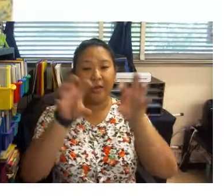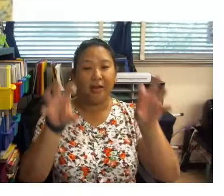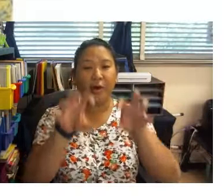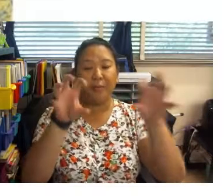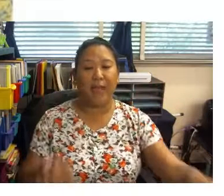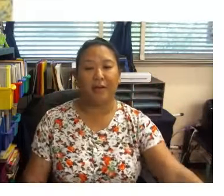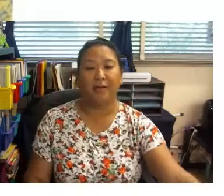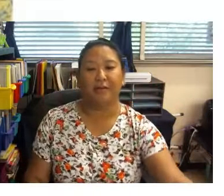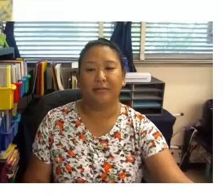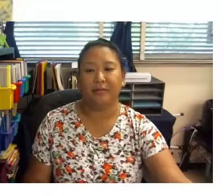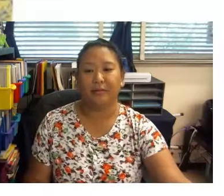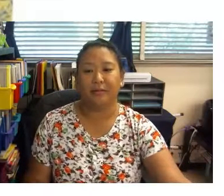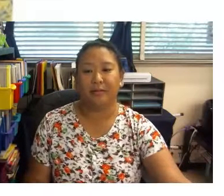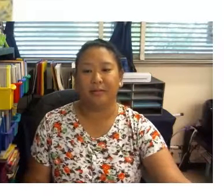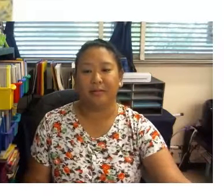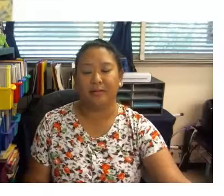design or pattern,